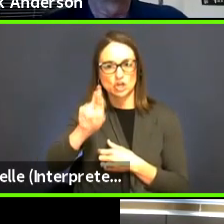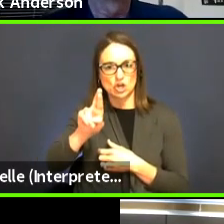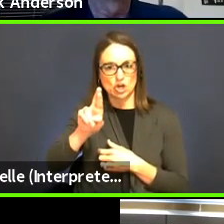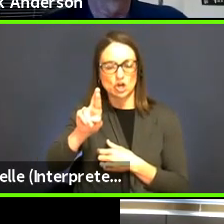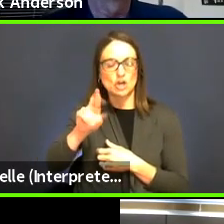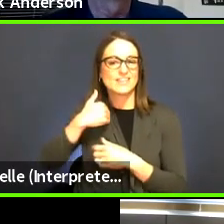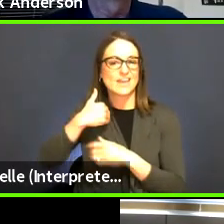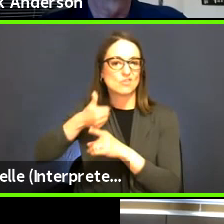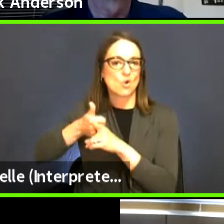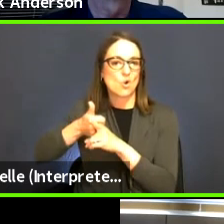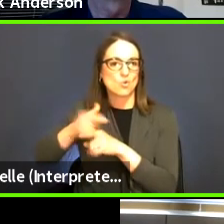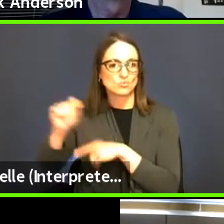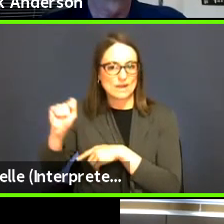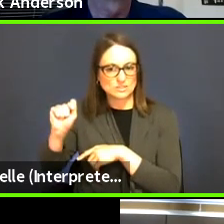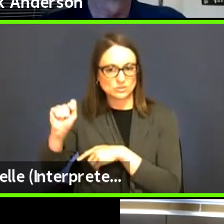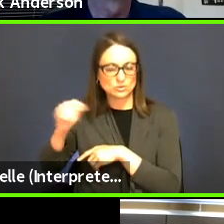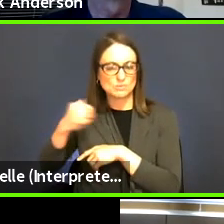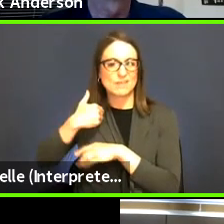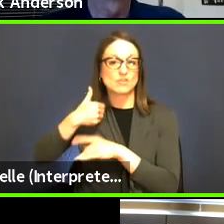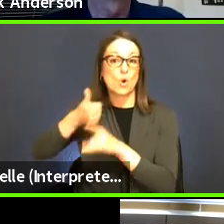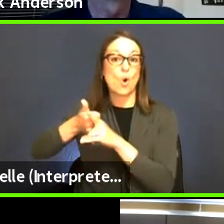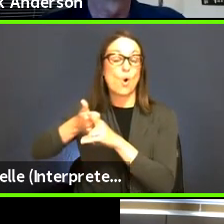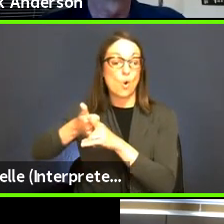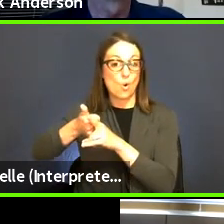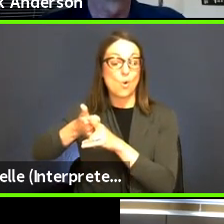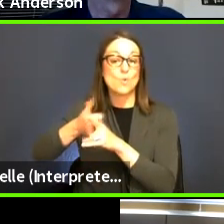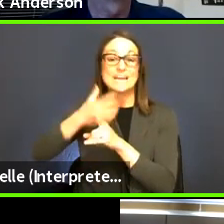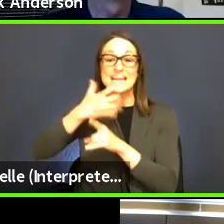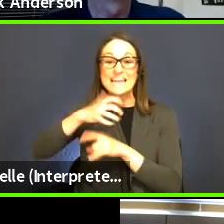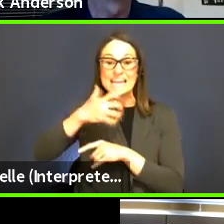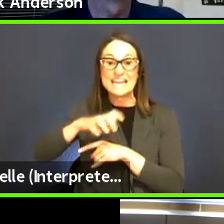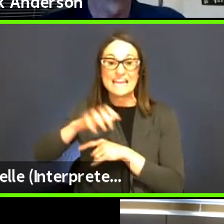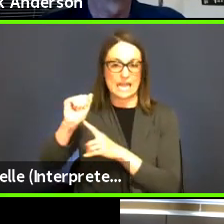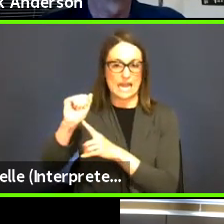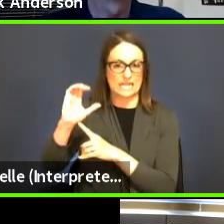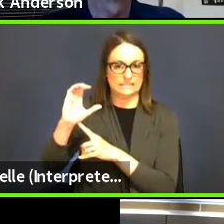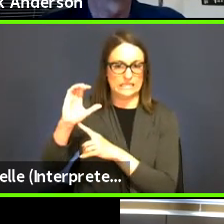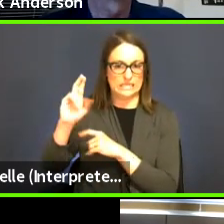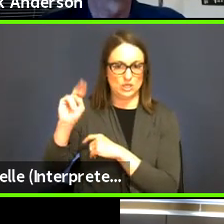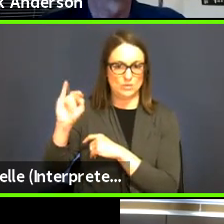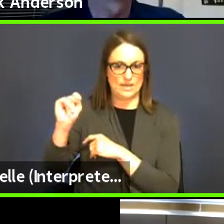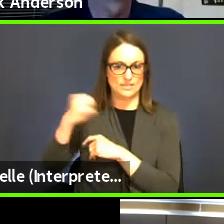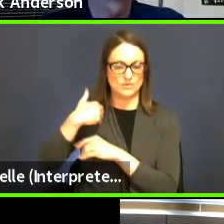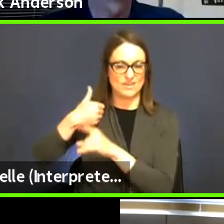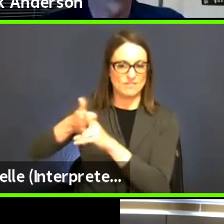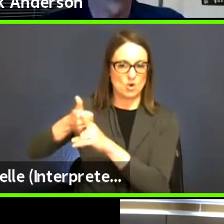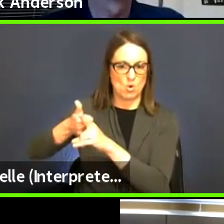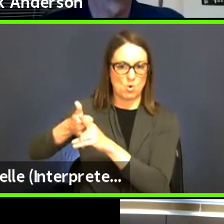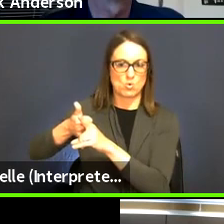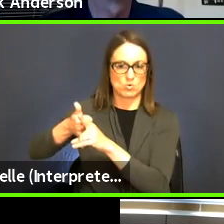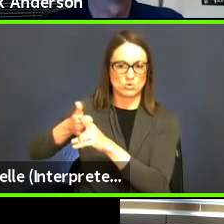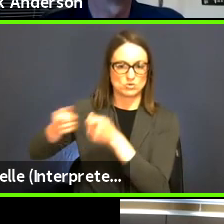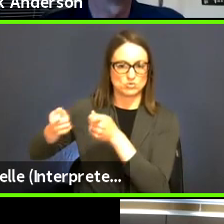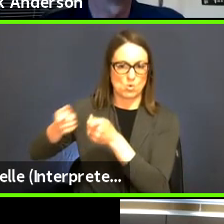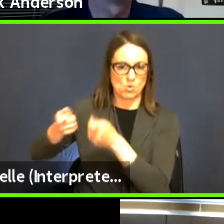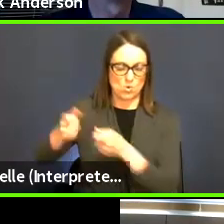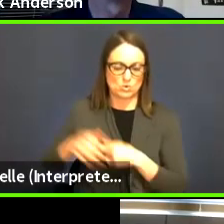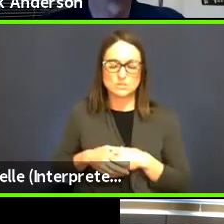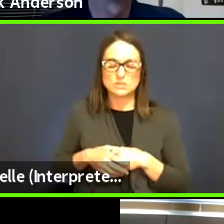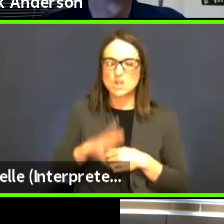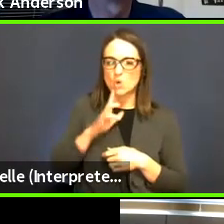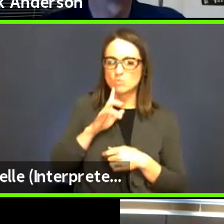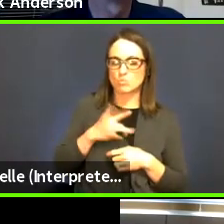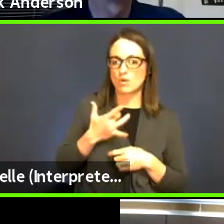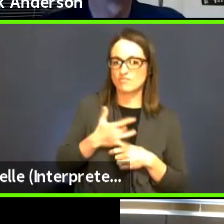own individual heating and air conditioning unit. So they have their own individual air source. So we feel really comfortable about that. We're